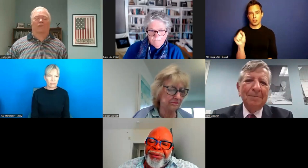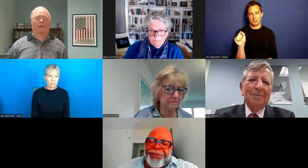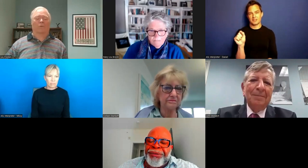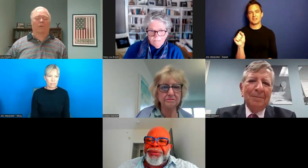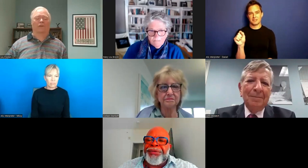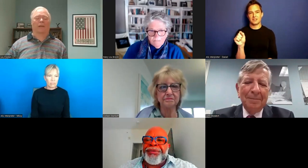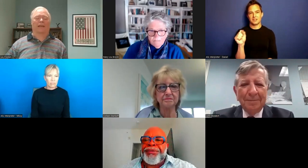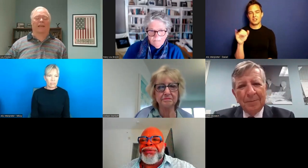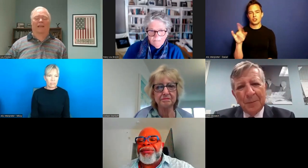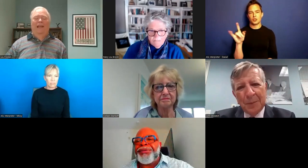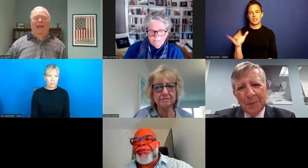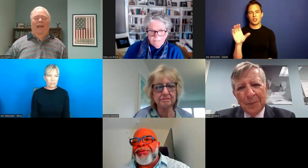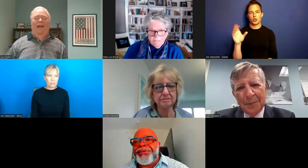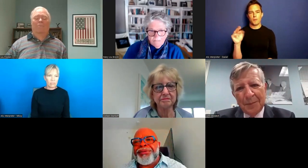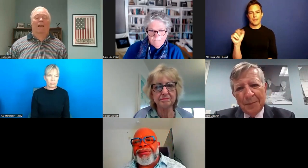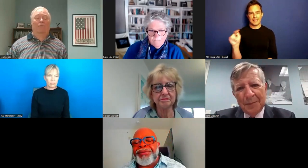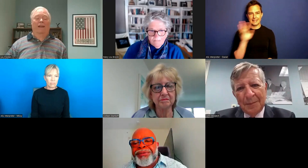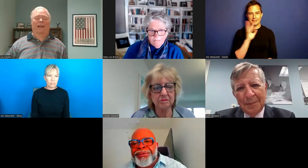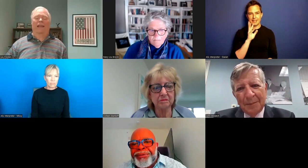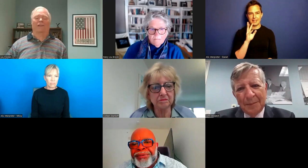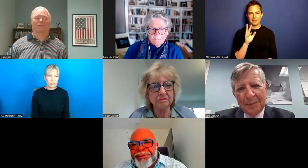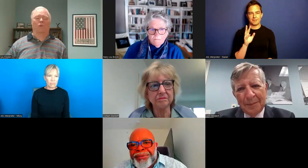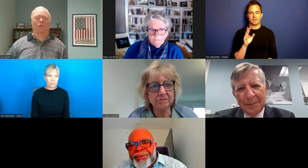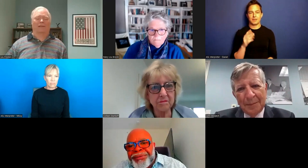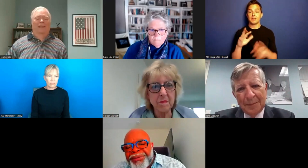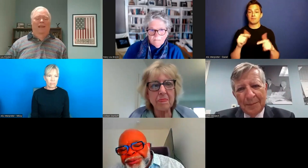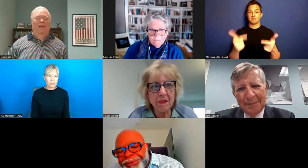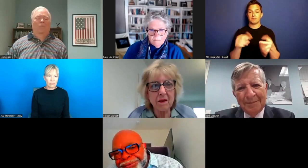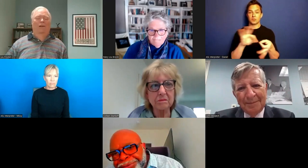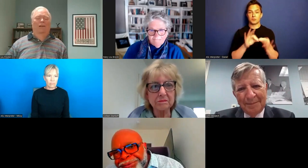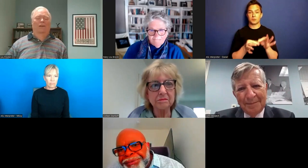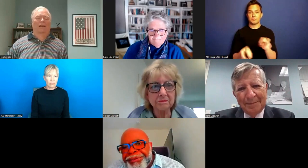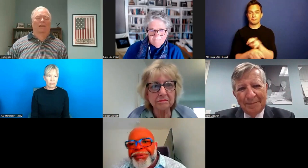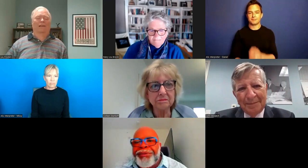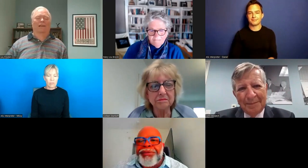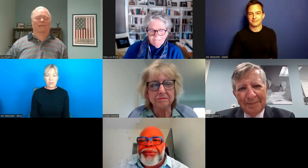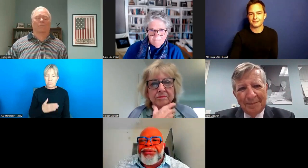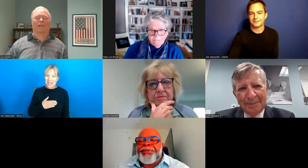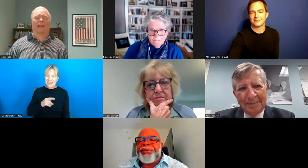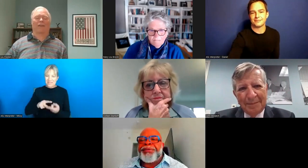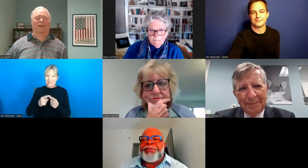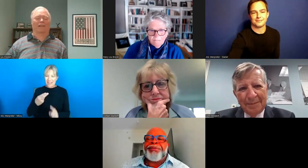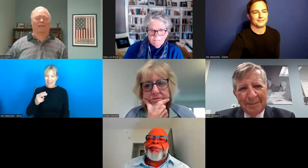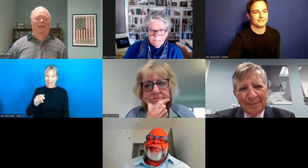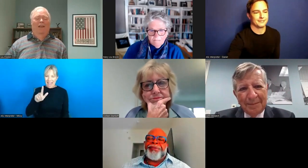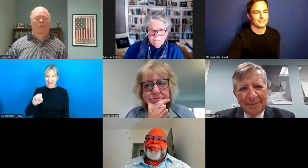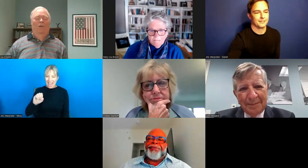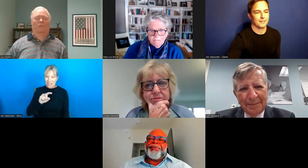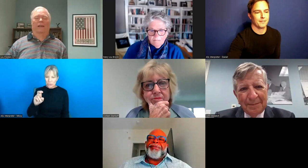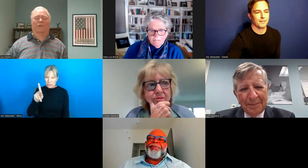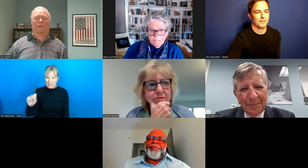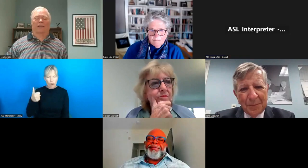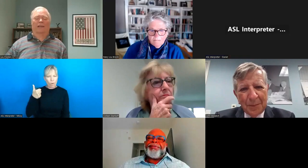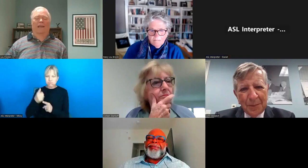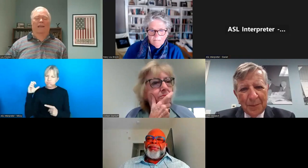saw Judy Heumann speaking, my friend Hale Zukas, one of the great disability advocates,